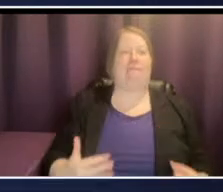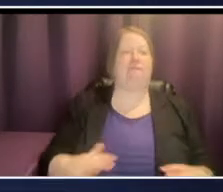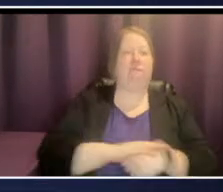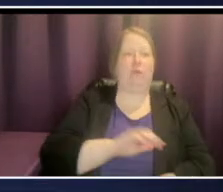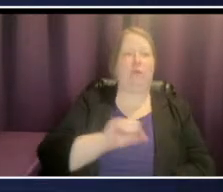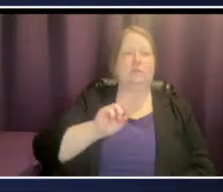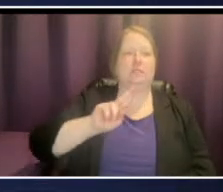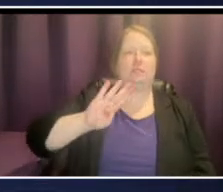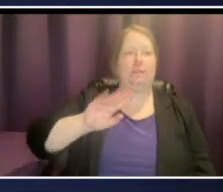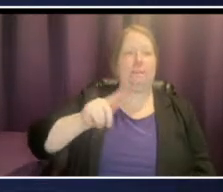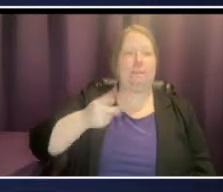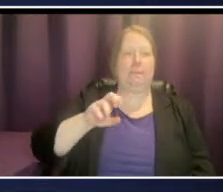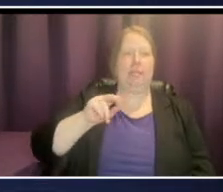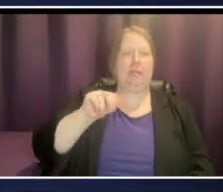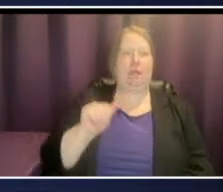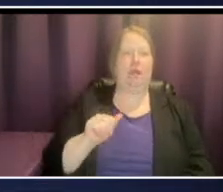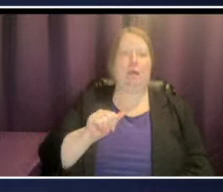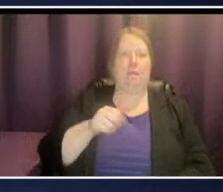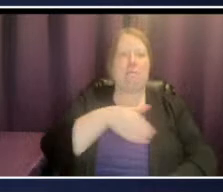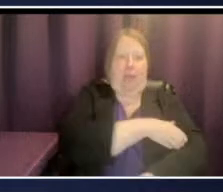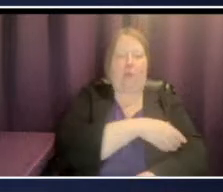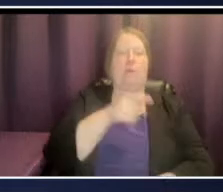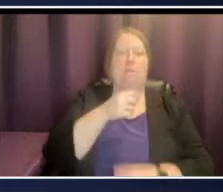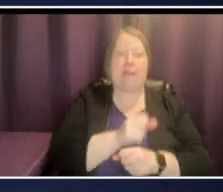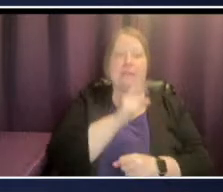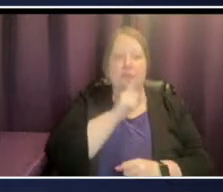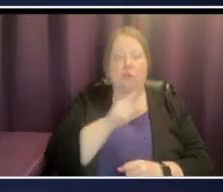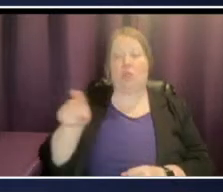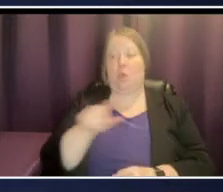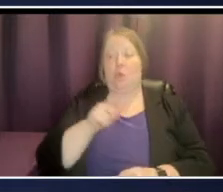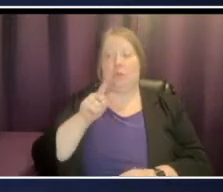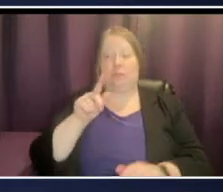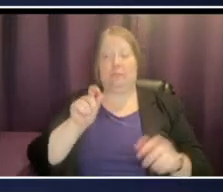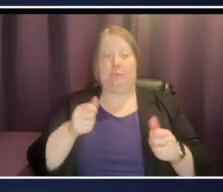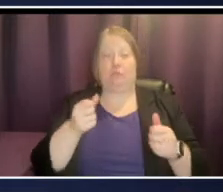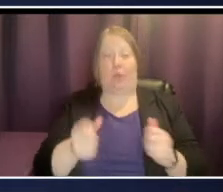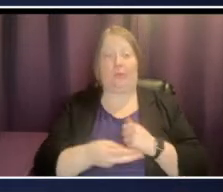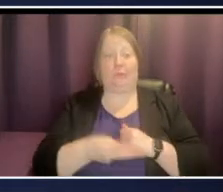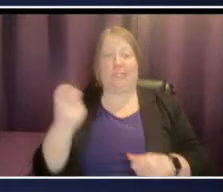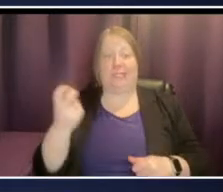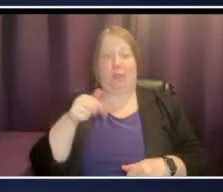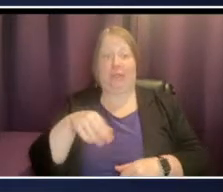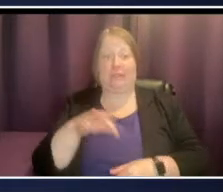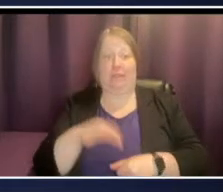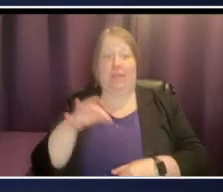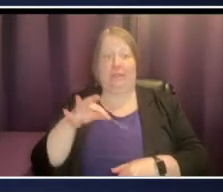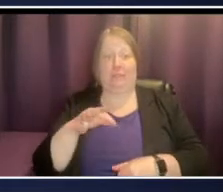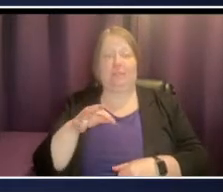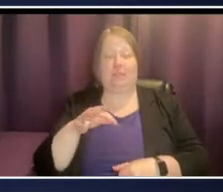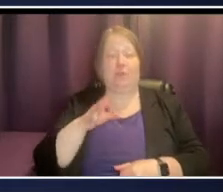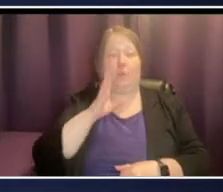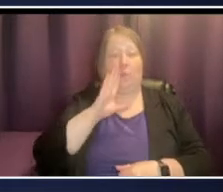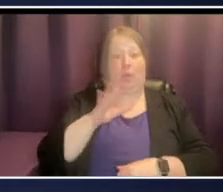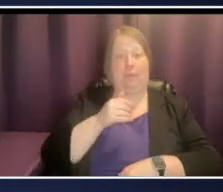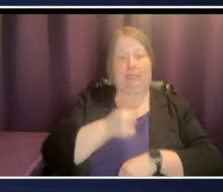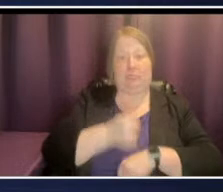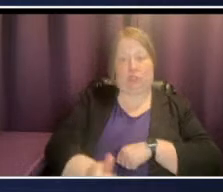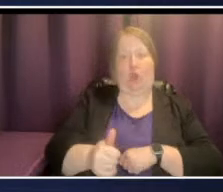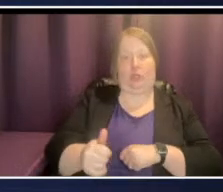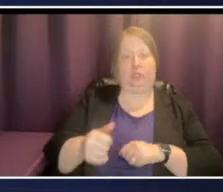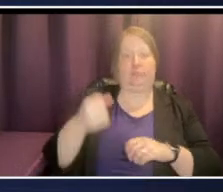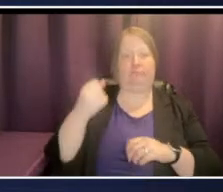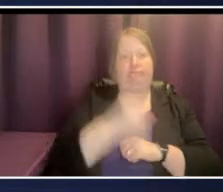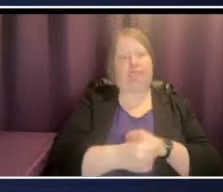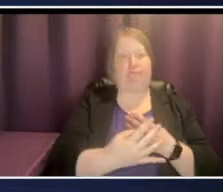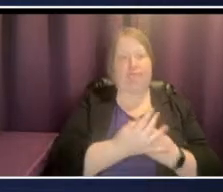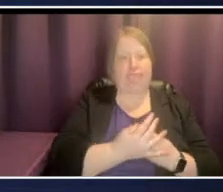to ensure those who are attempting to steal the 2020 election through voter fraud are charged and convicted, and to